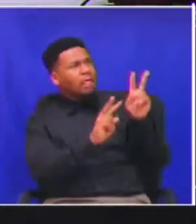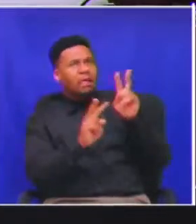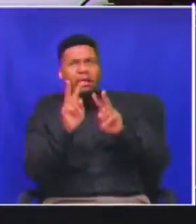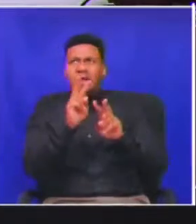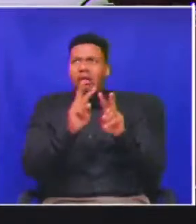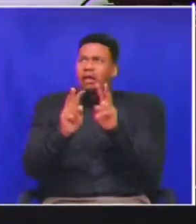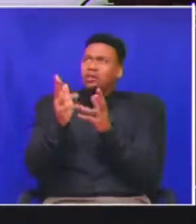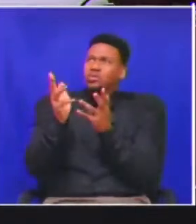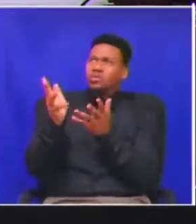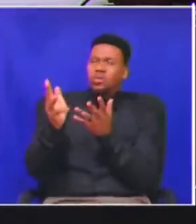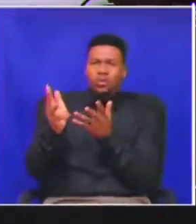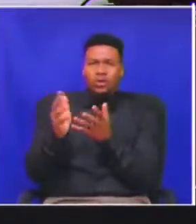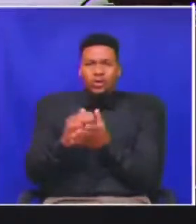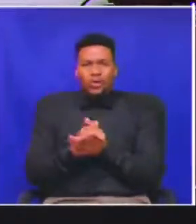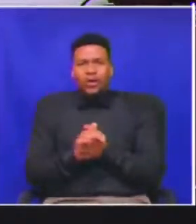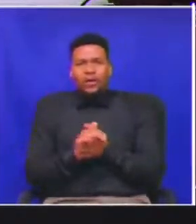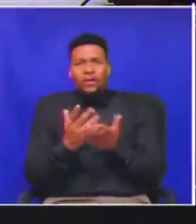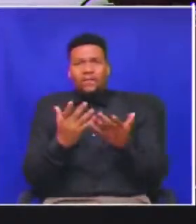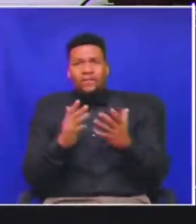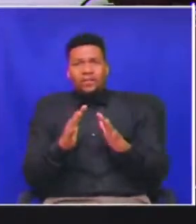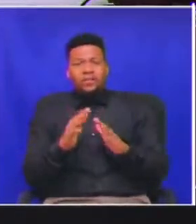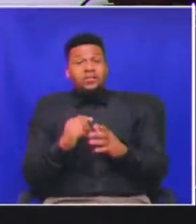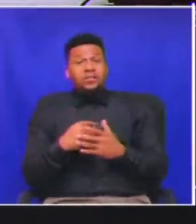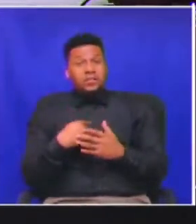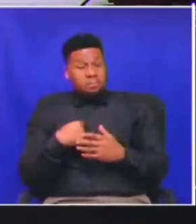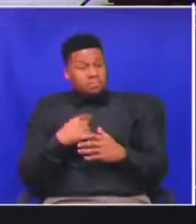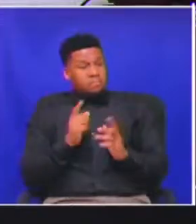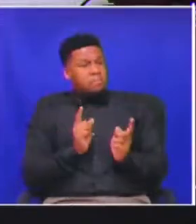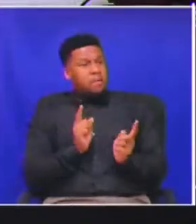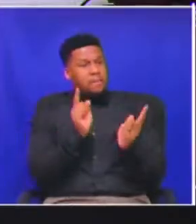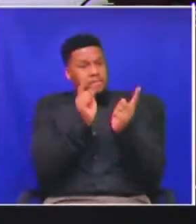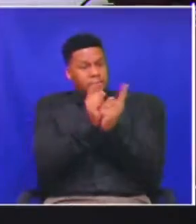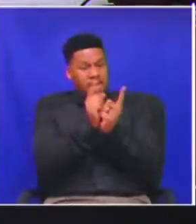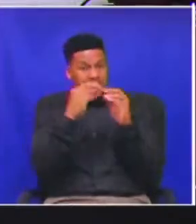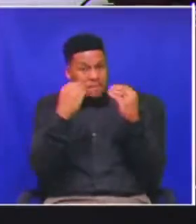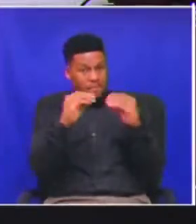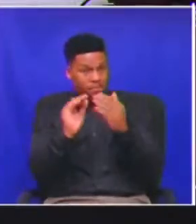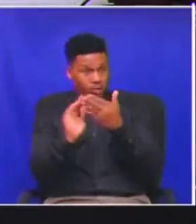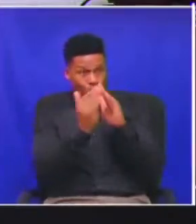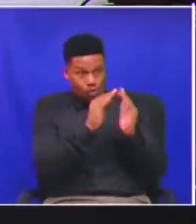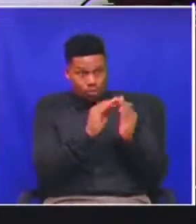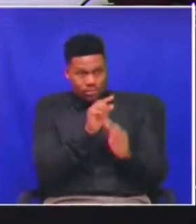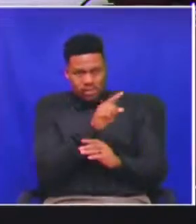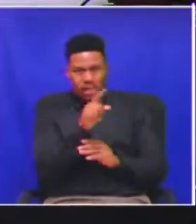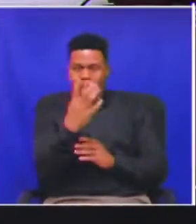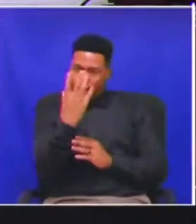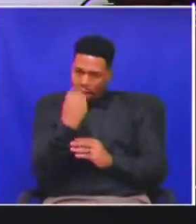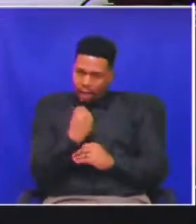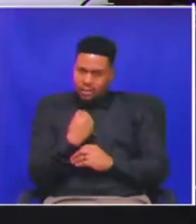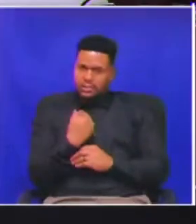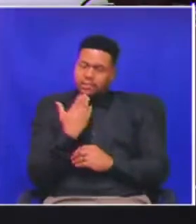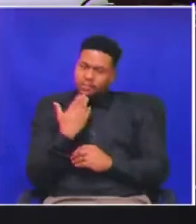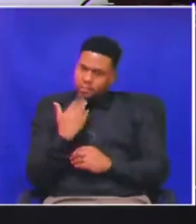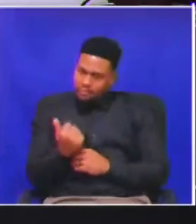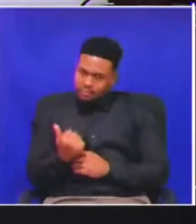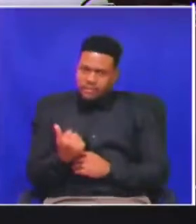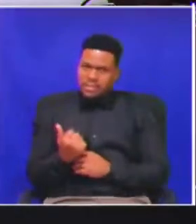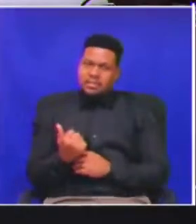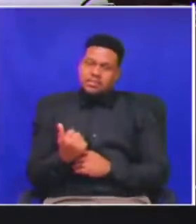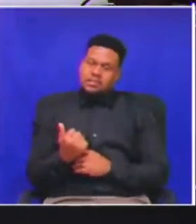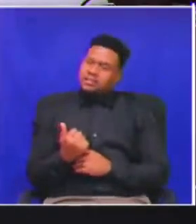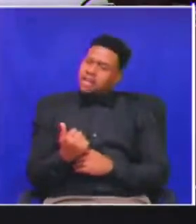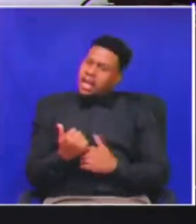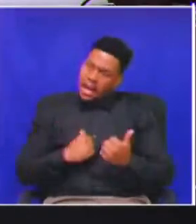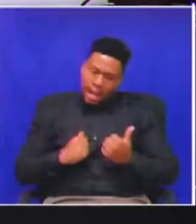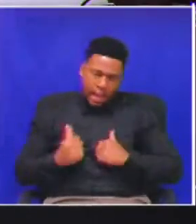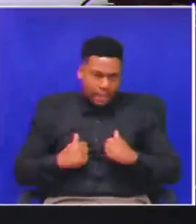and had met the business community who asked that we should take action, and we did.